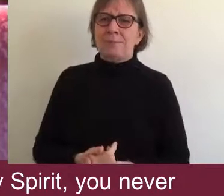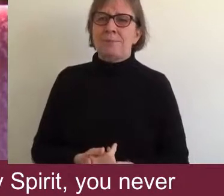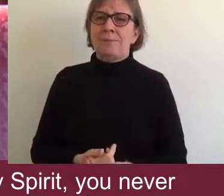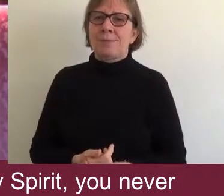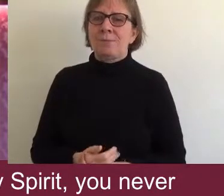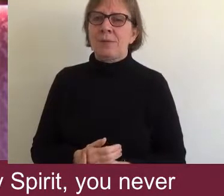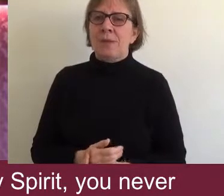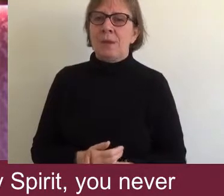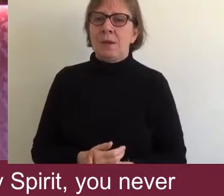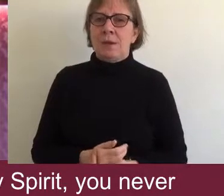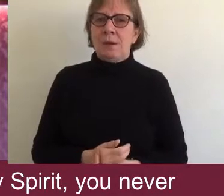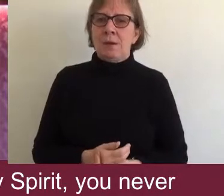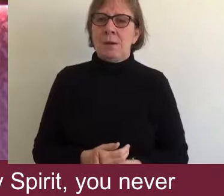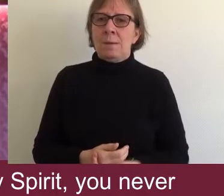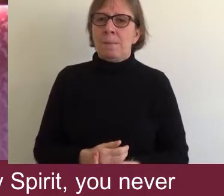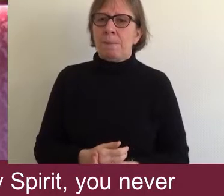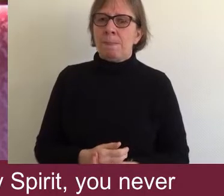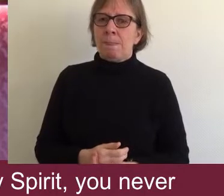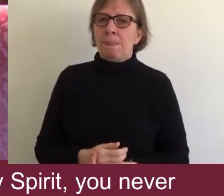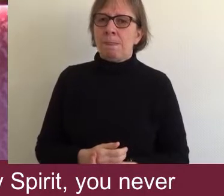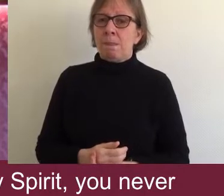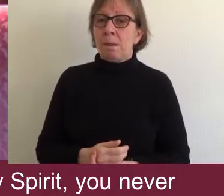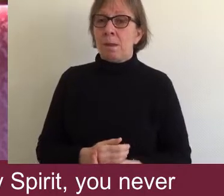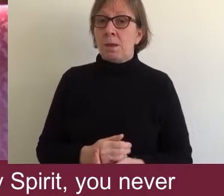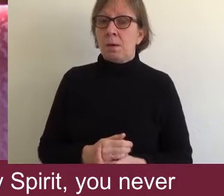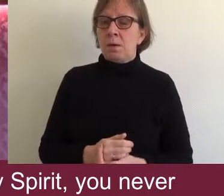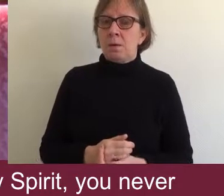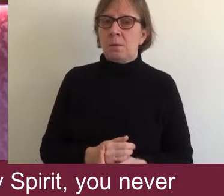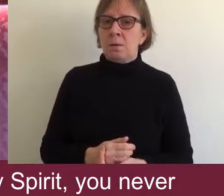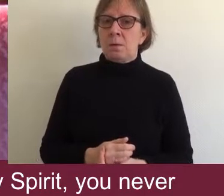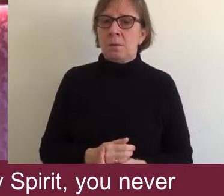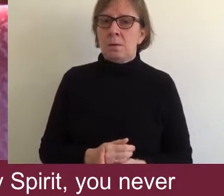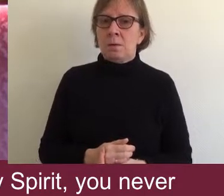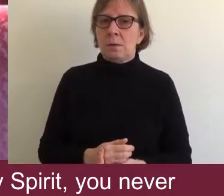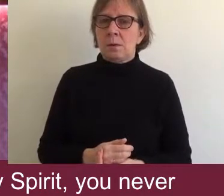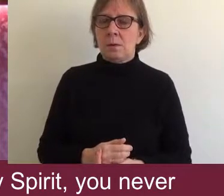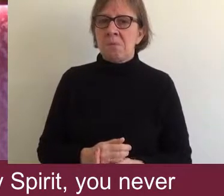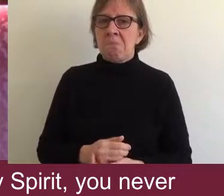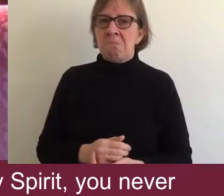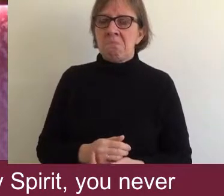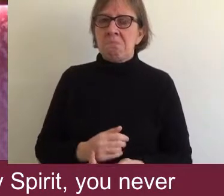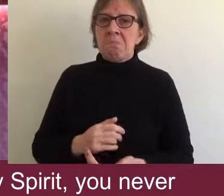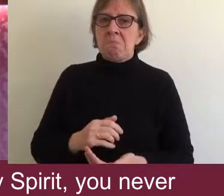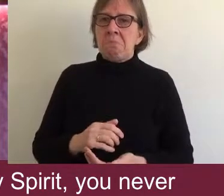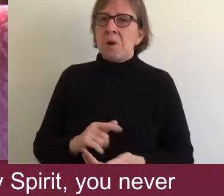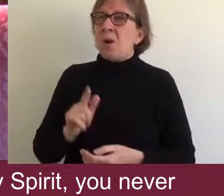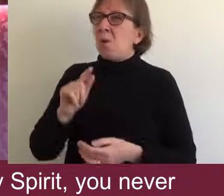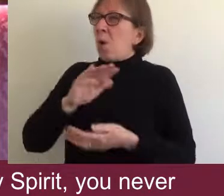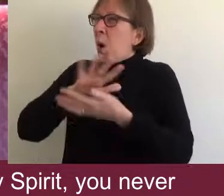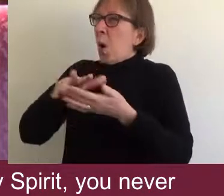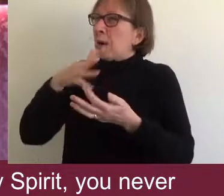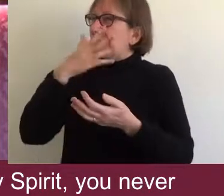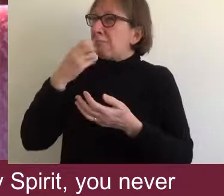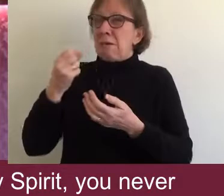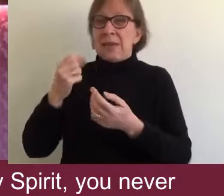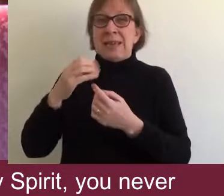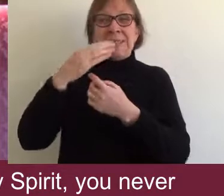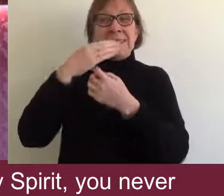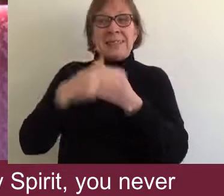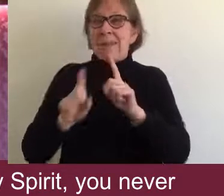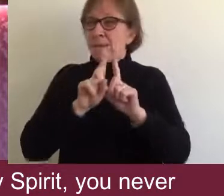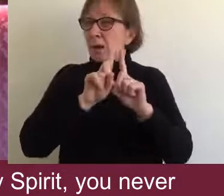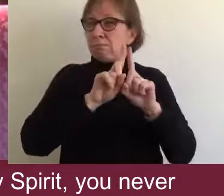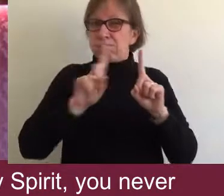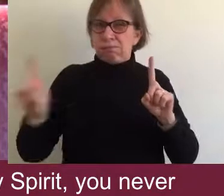Holy Spirit, you never abandon the men, women, and children who are